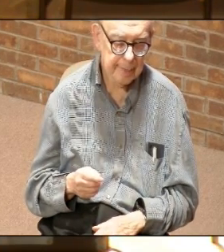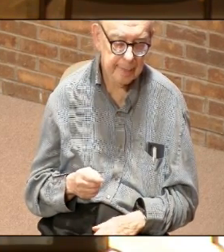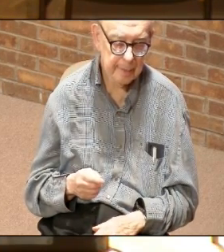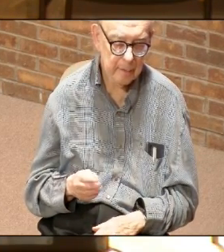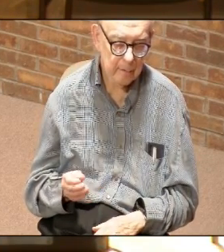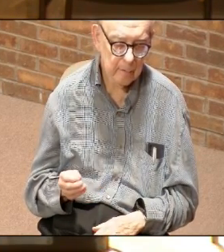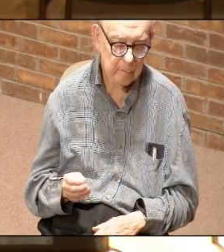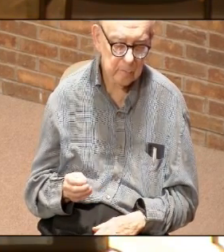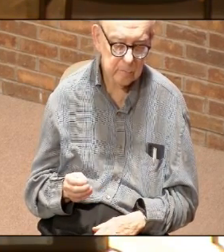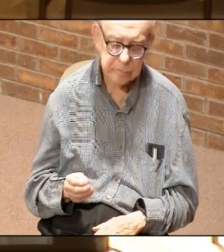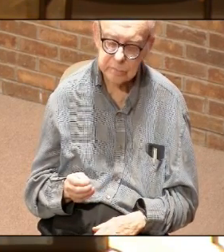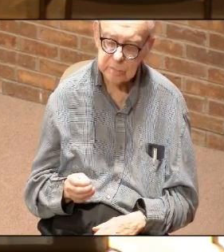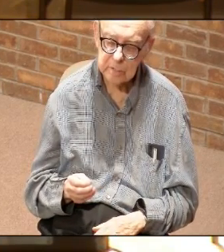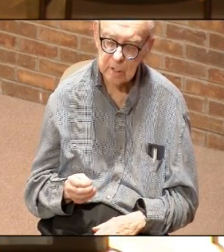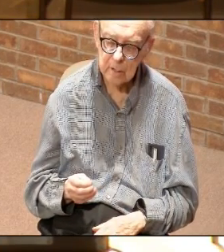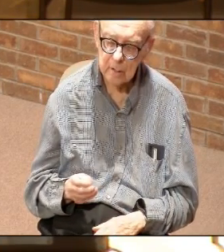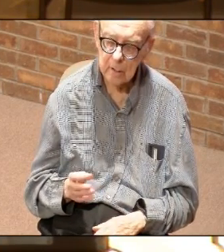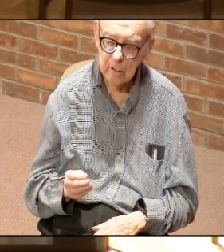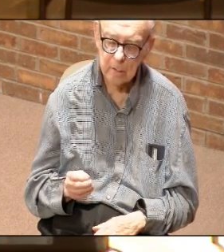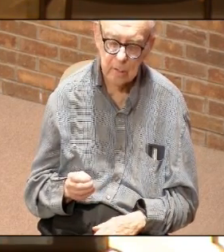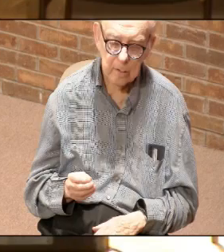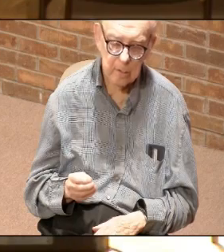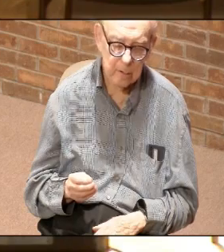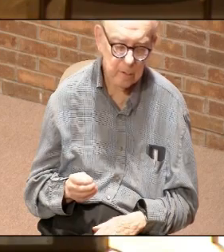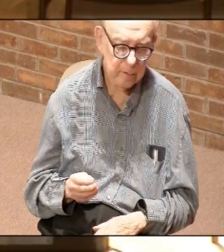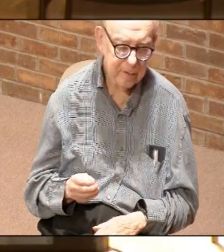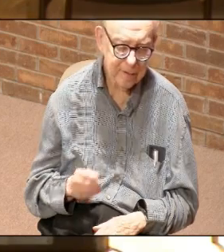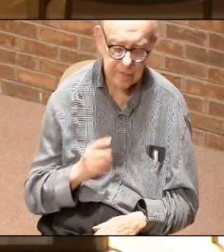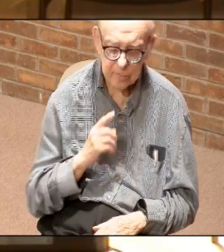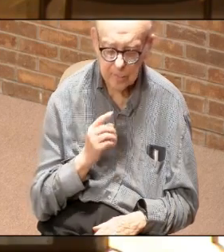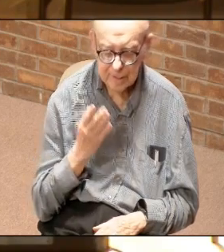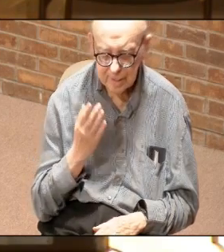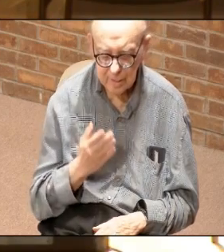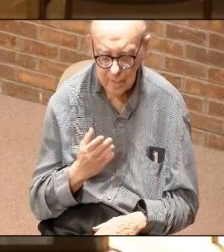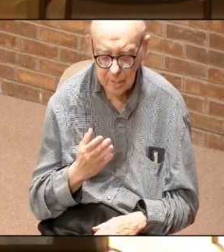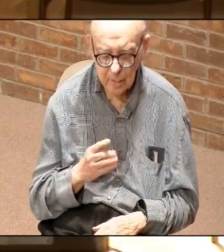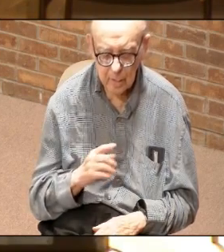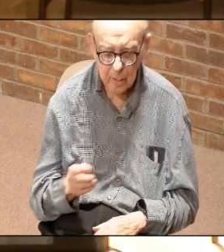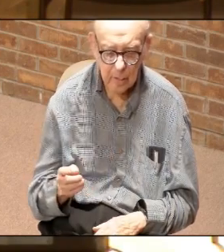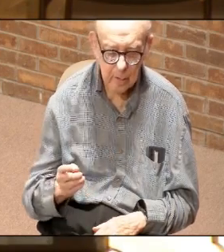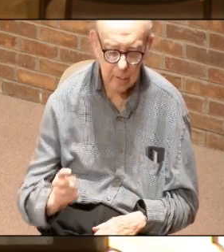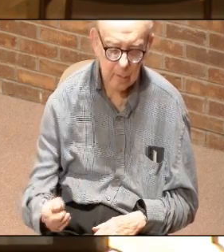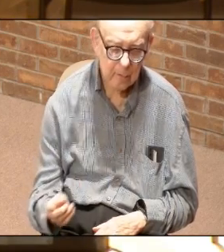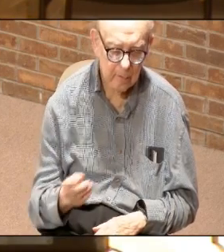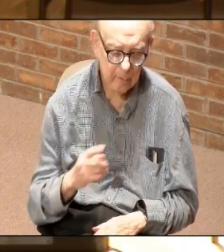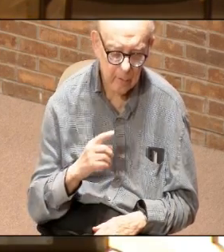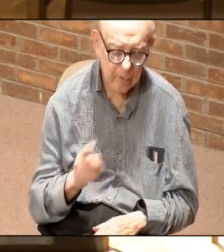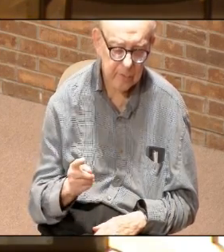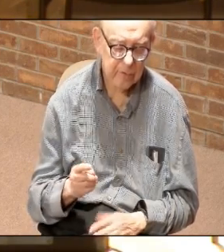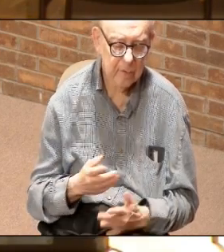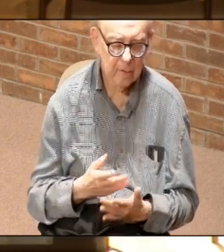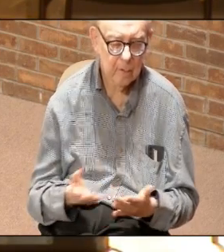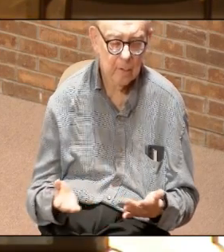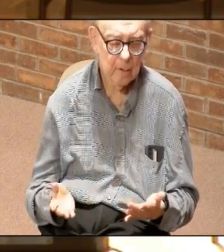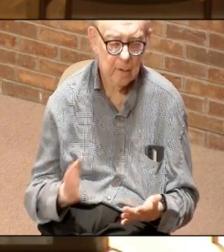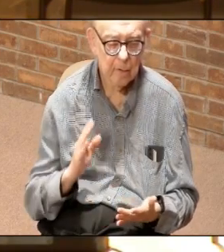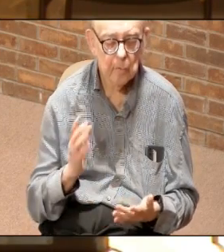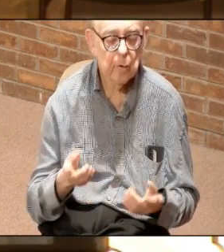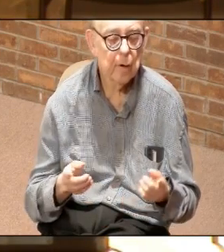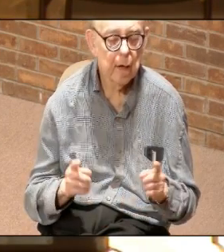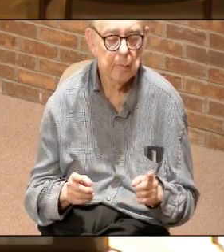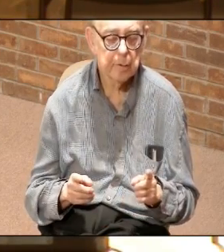And our mind is kind of set that there is this inevitable thing that's going to